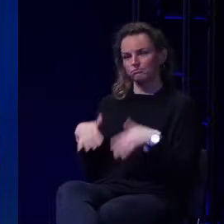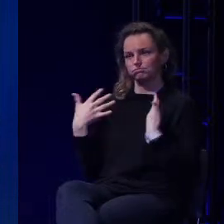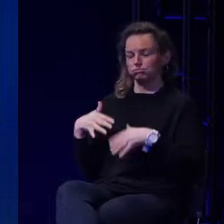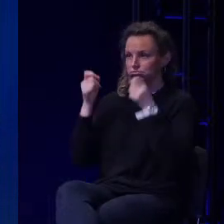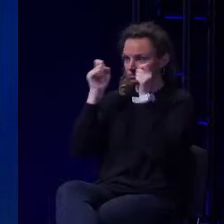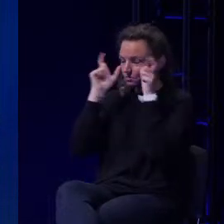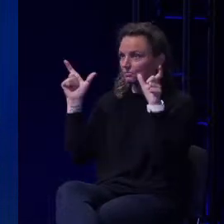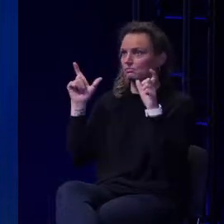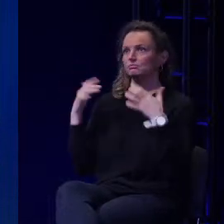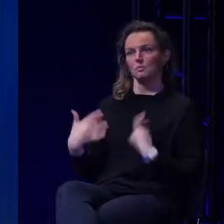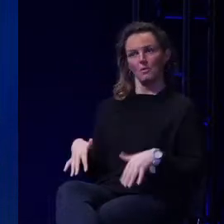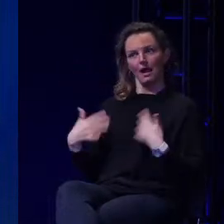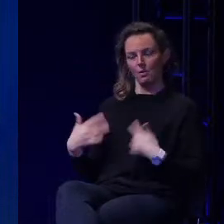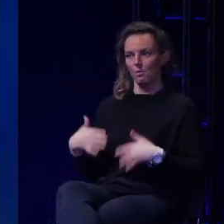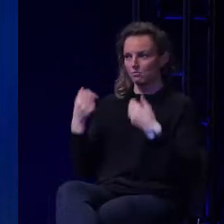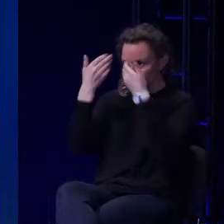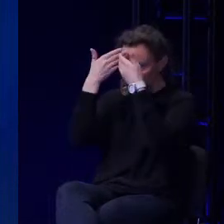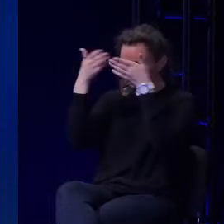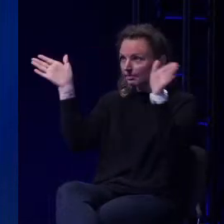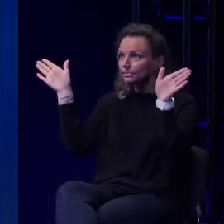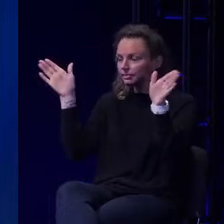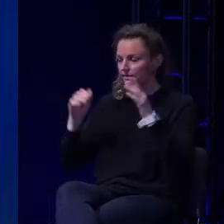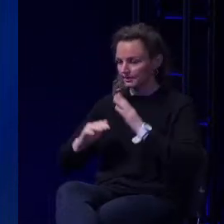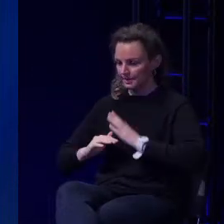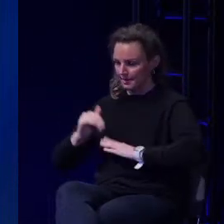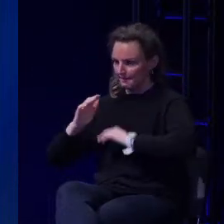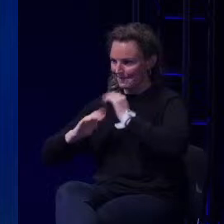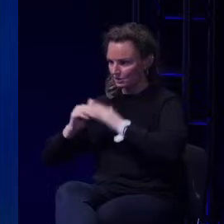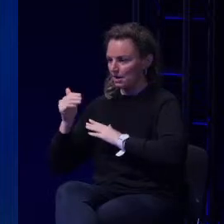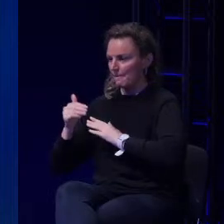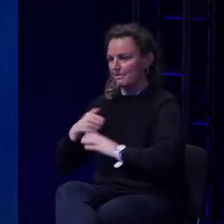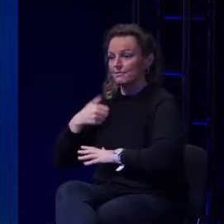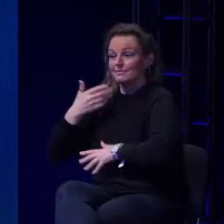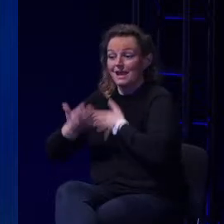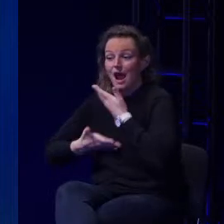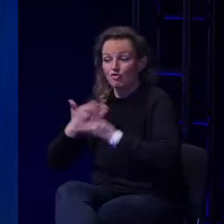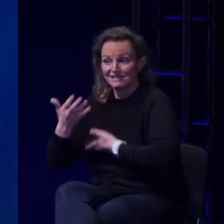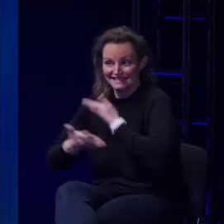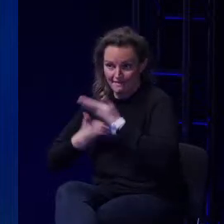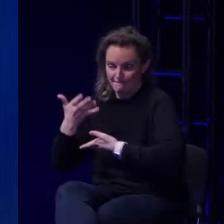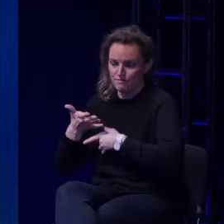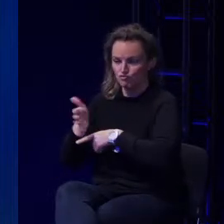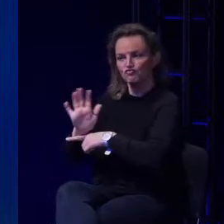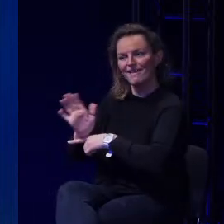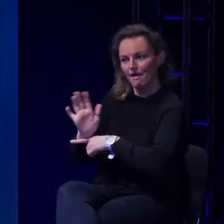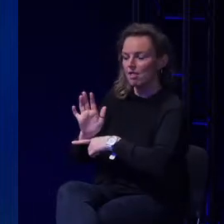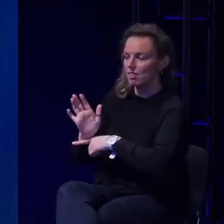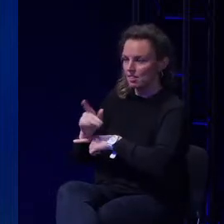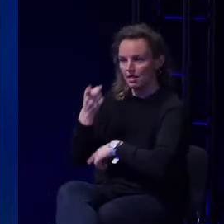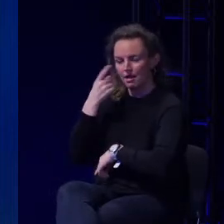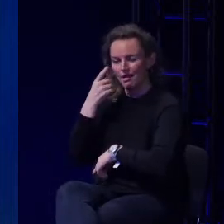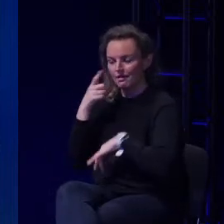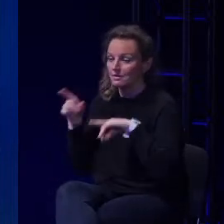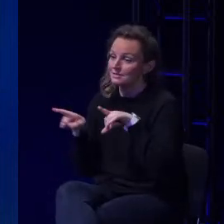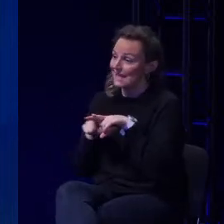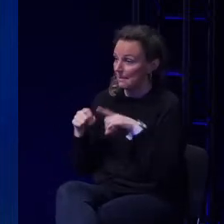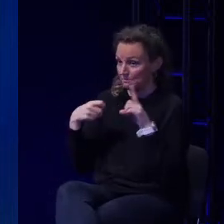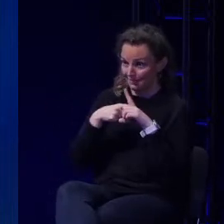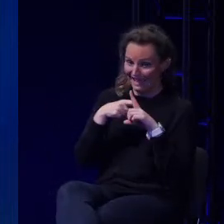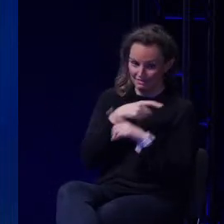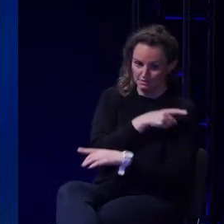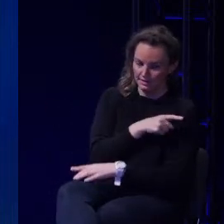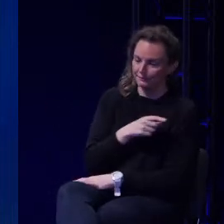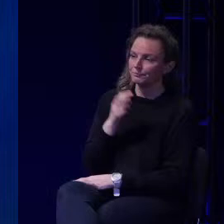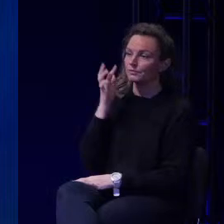eye-opening. And then I built up a narrative reel, same as Katie. And then when I came out, the first job I got